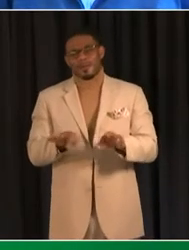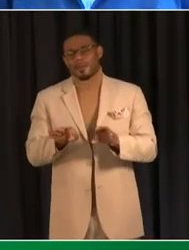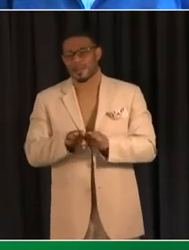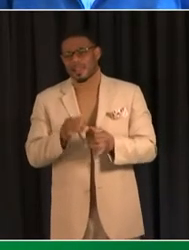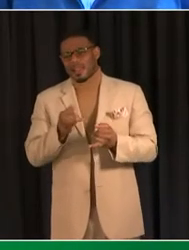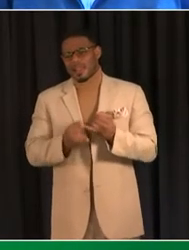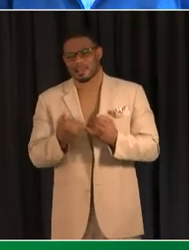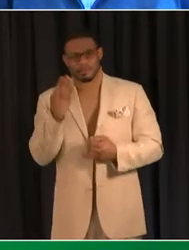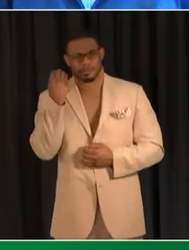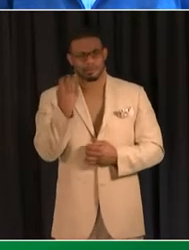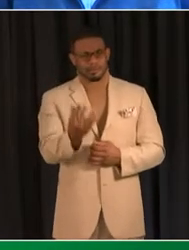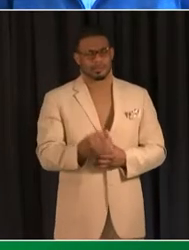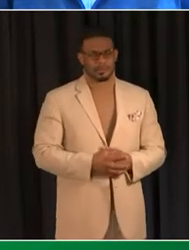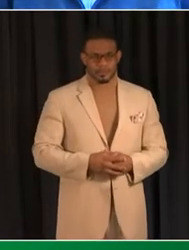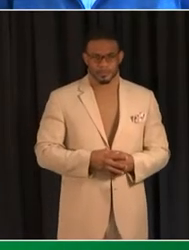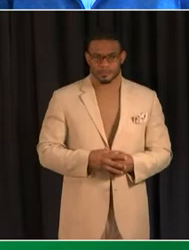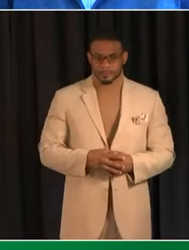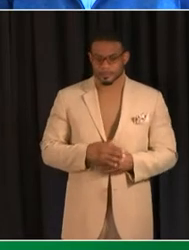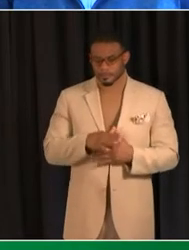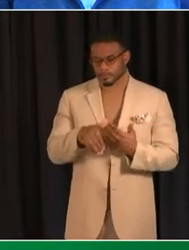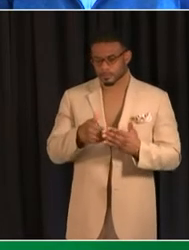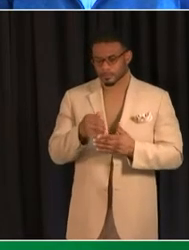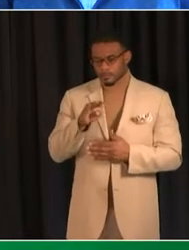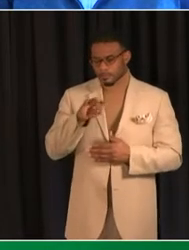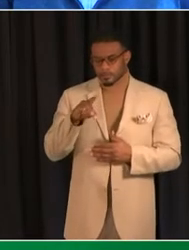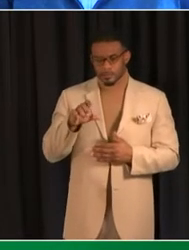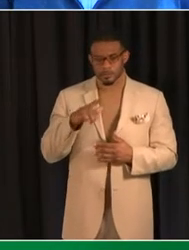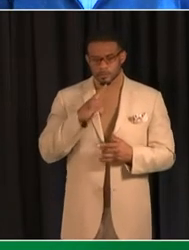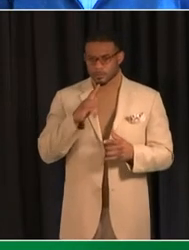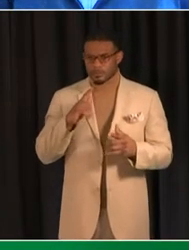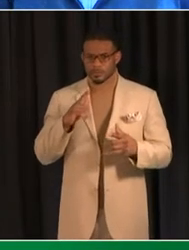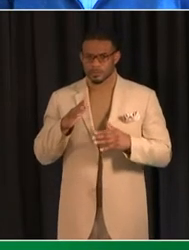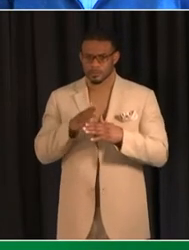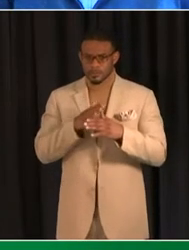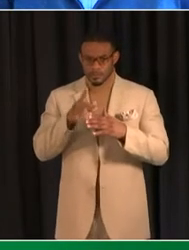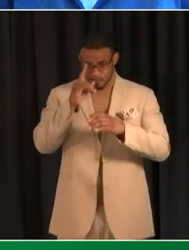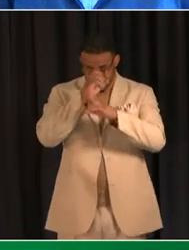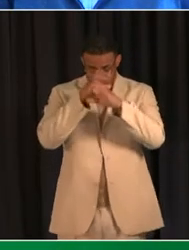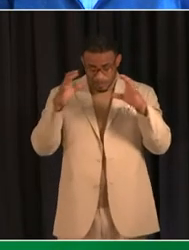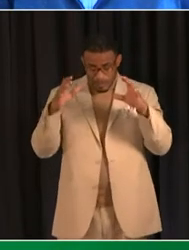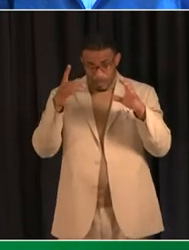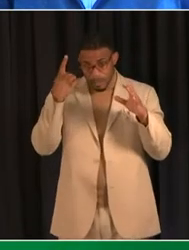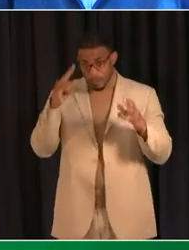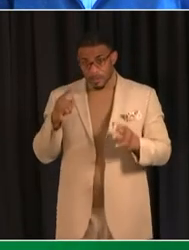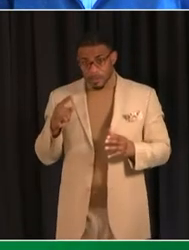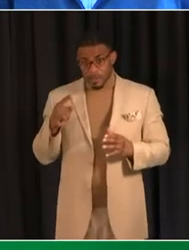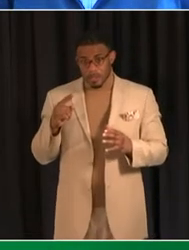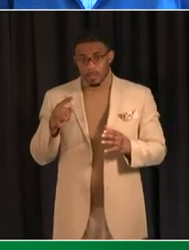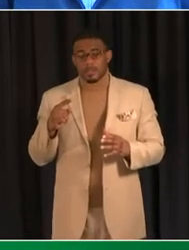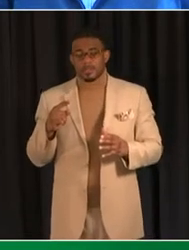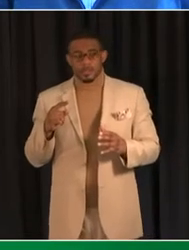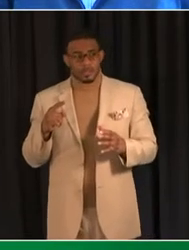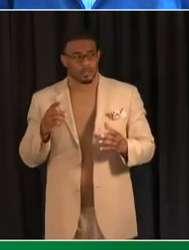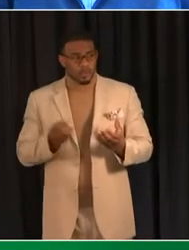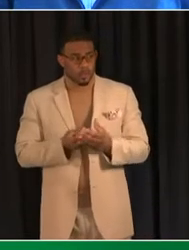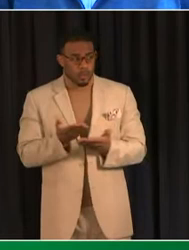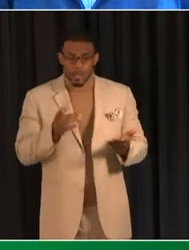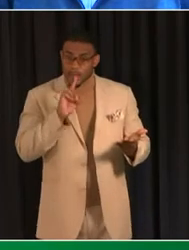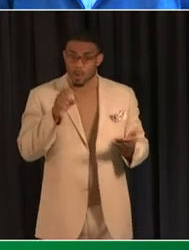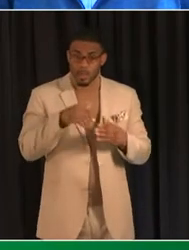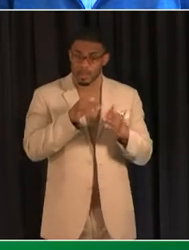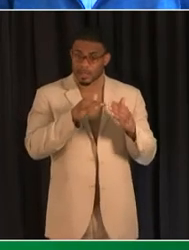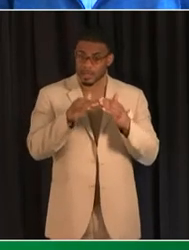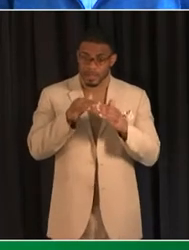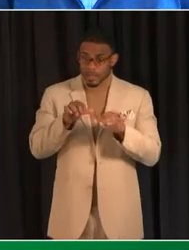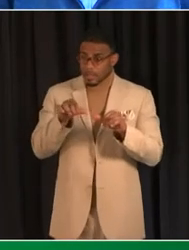So the last thing I'll share with you is that, all of our bids have really a shared vision for growth here,